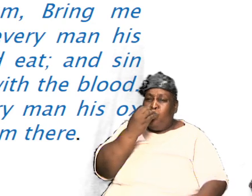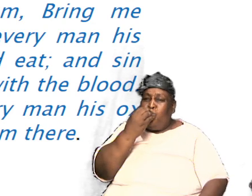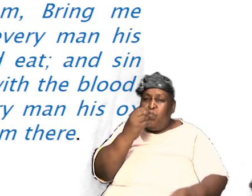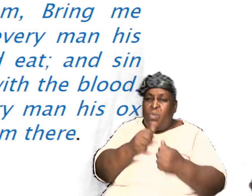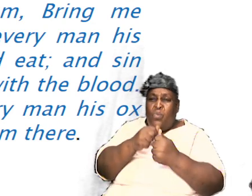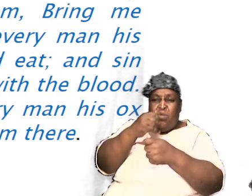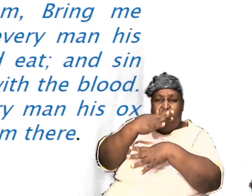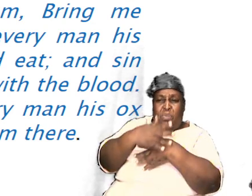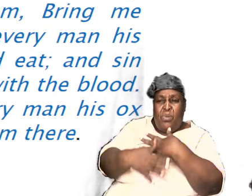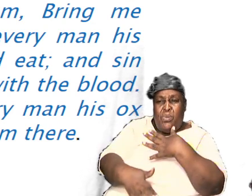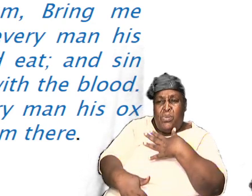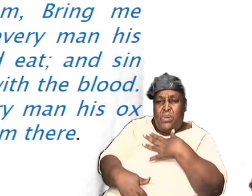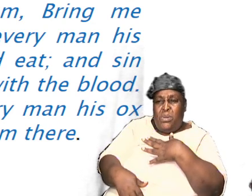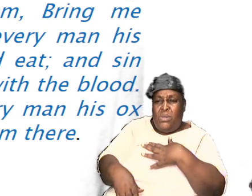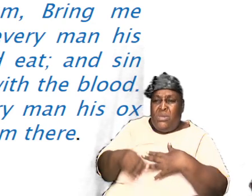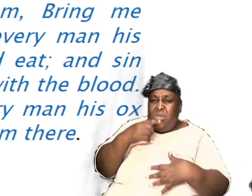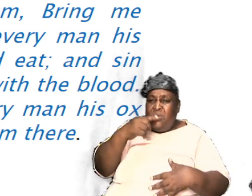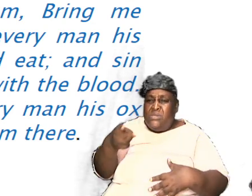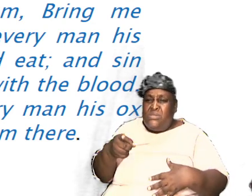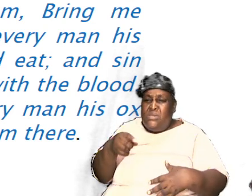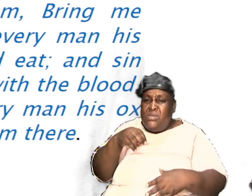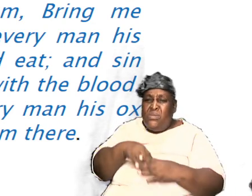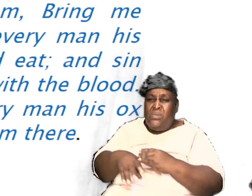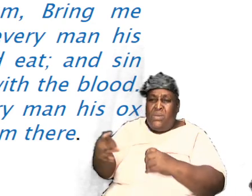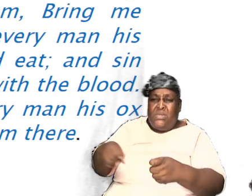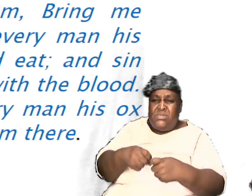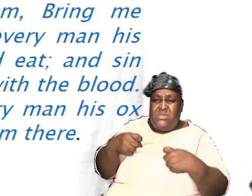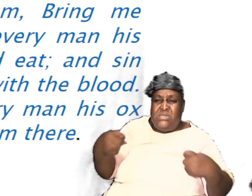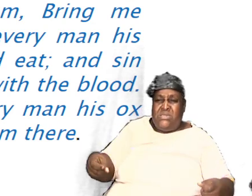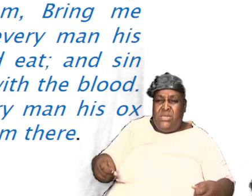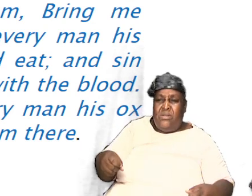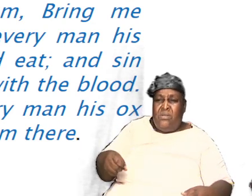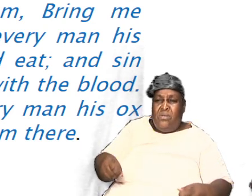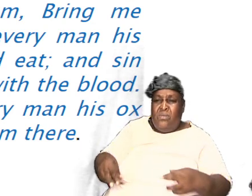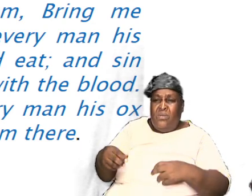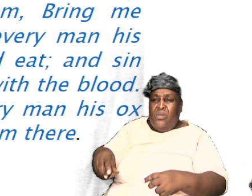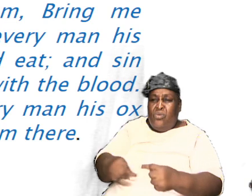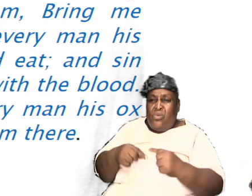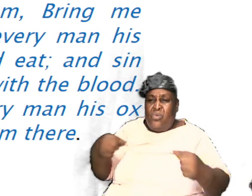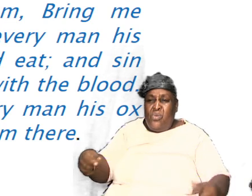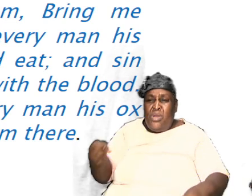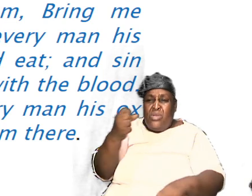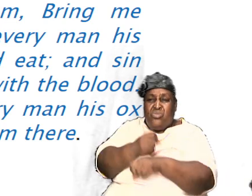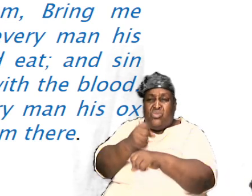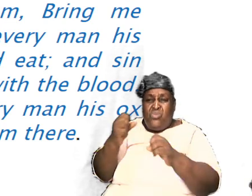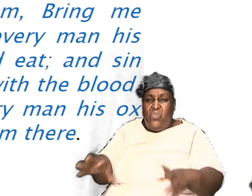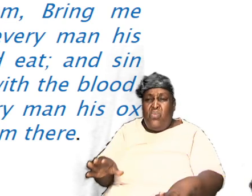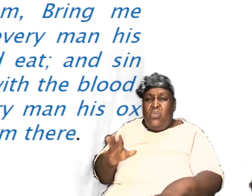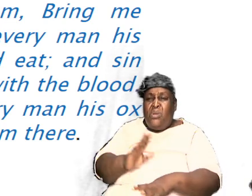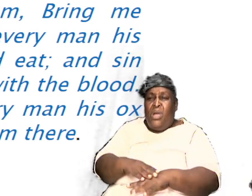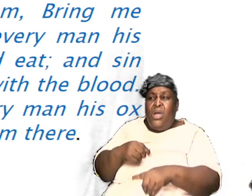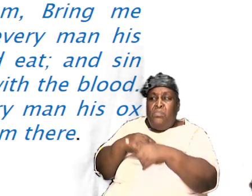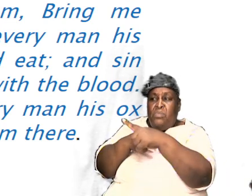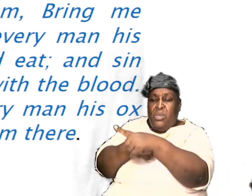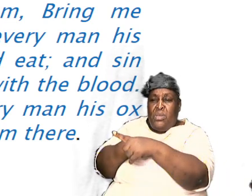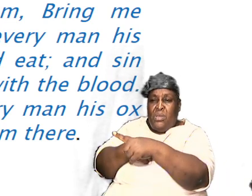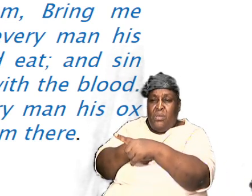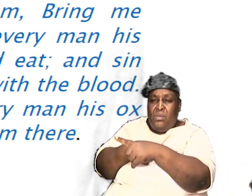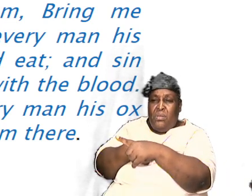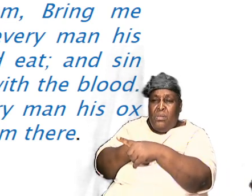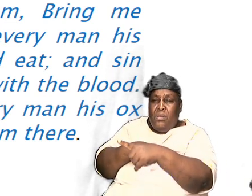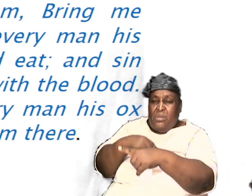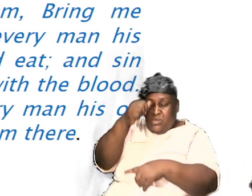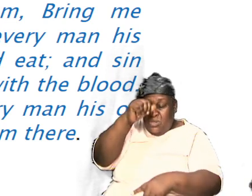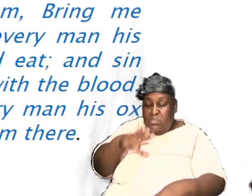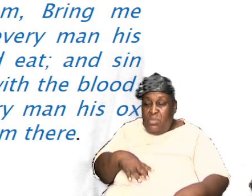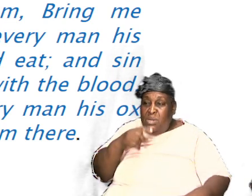the blood. And he said, we have transgressed. Lord, have you torn upon me? So this man is saying, look on the sin. And